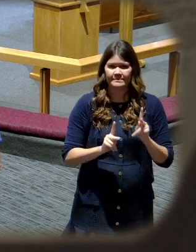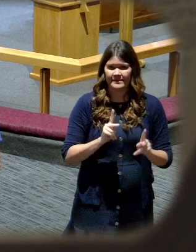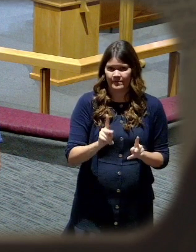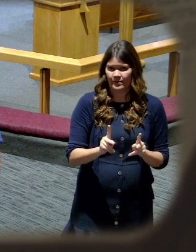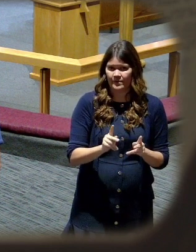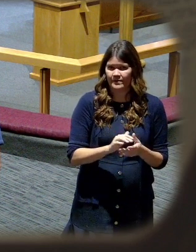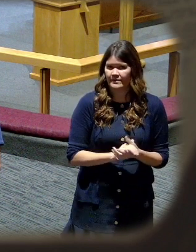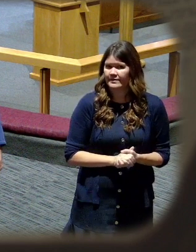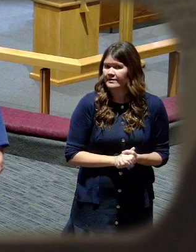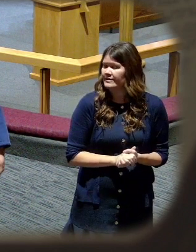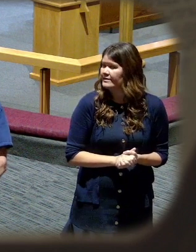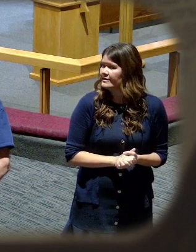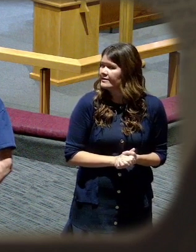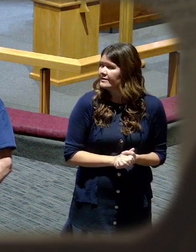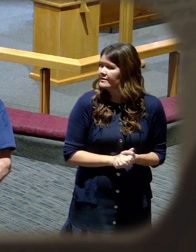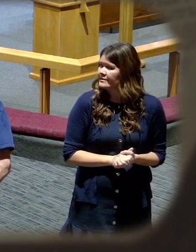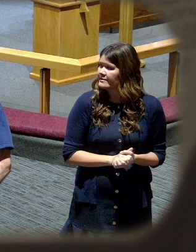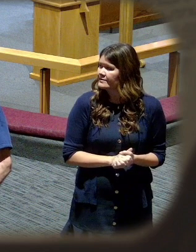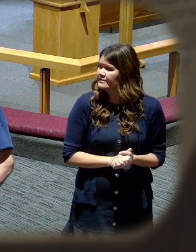the Lord our God, his judgment.